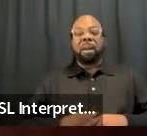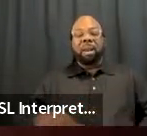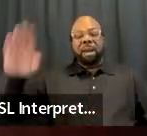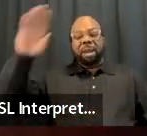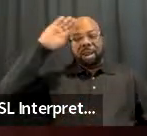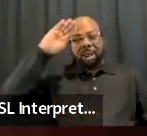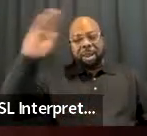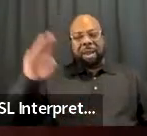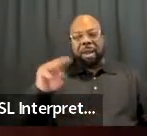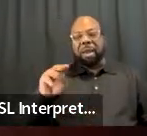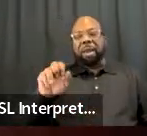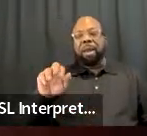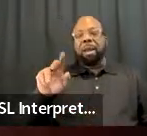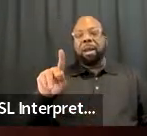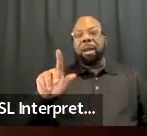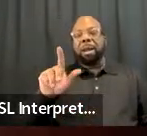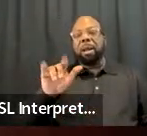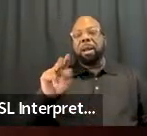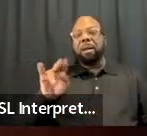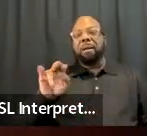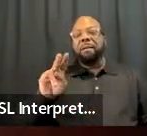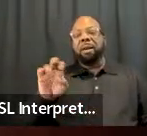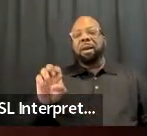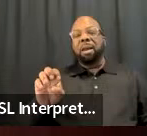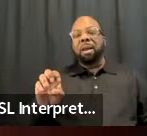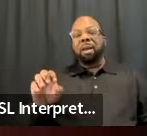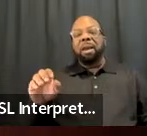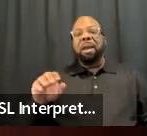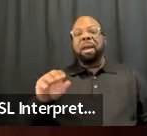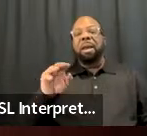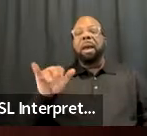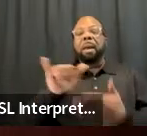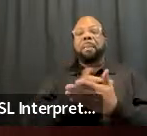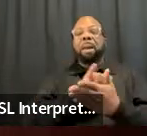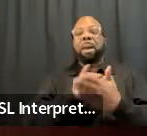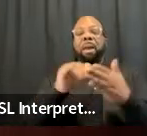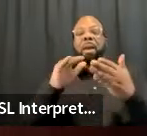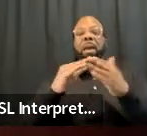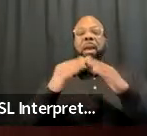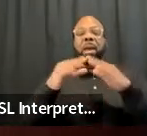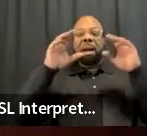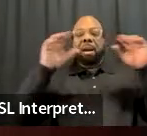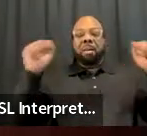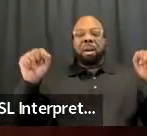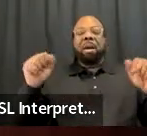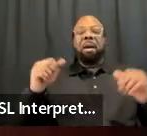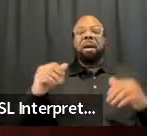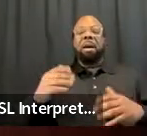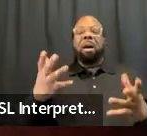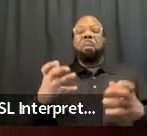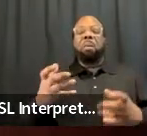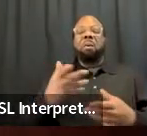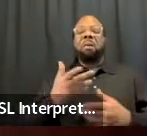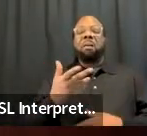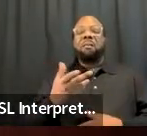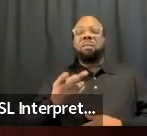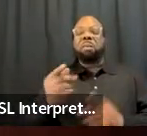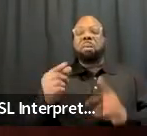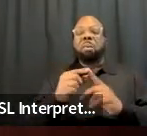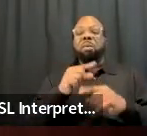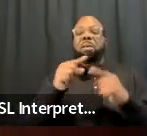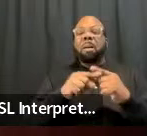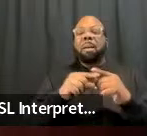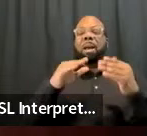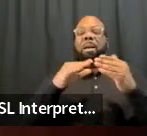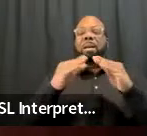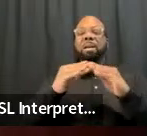Mark Levine, Manhattan Borough President. Thanks to City Planning for allowing me to say a couple of words on the City of Yes carbon